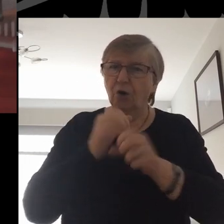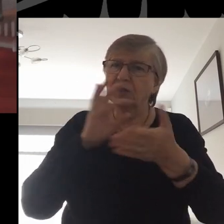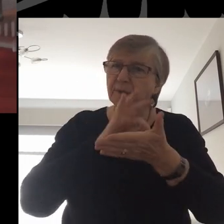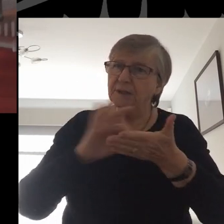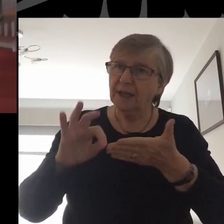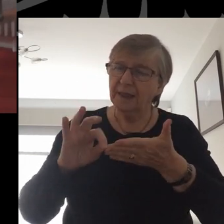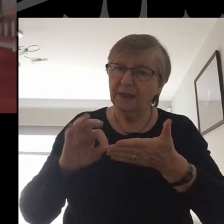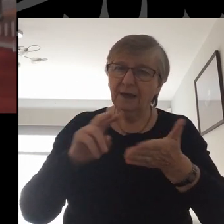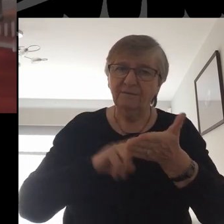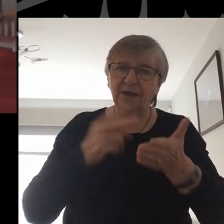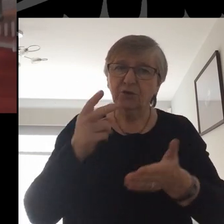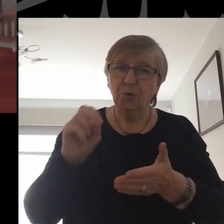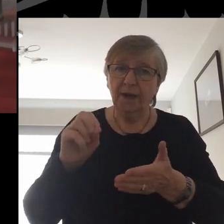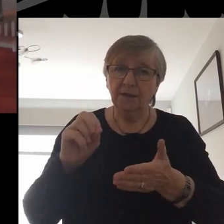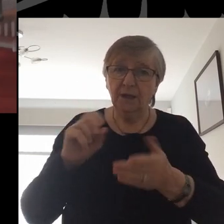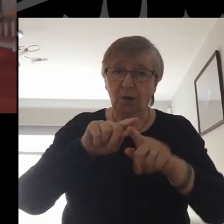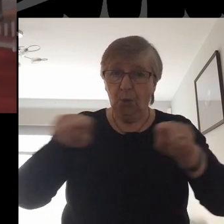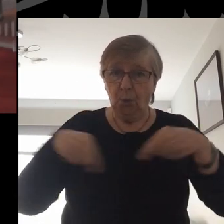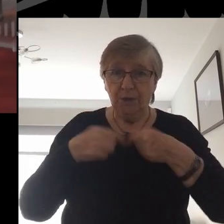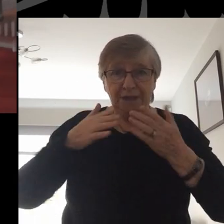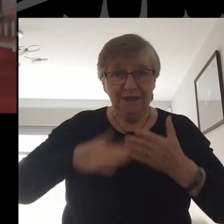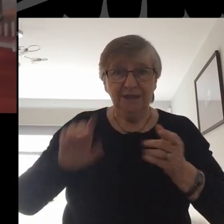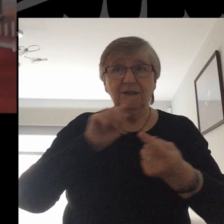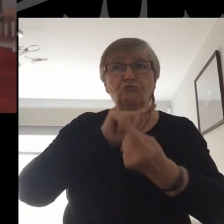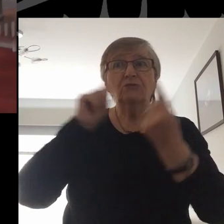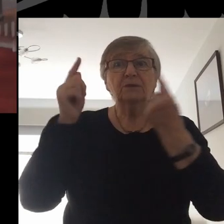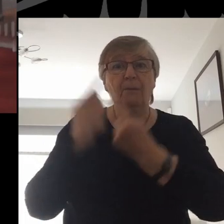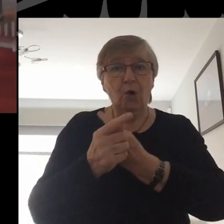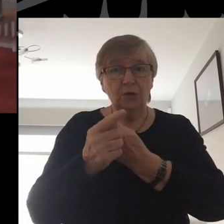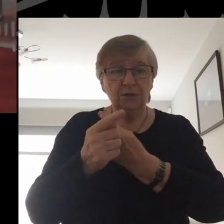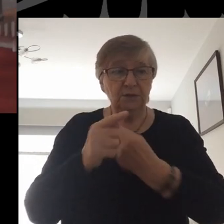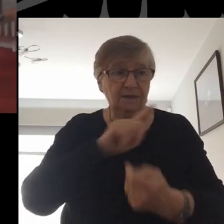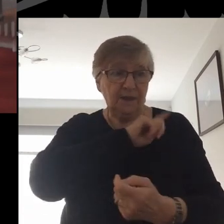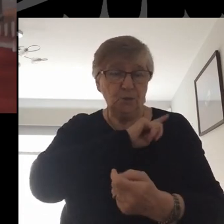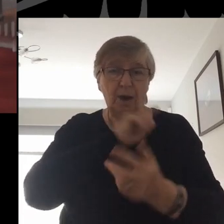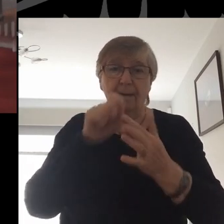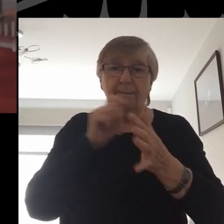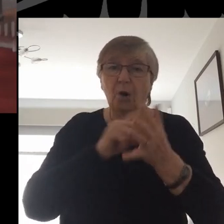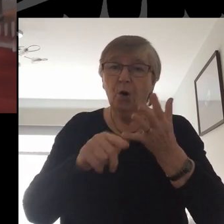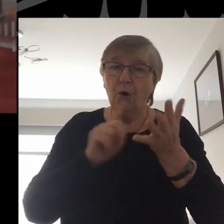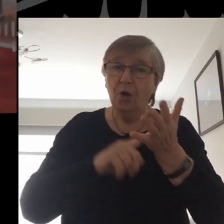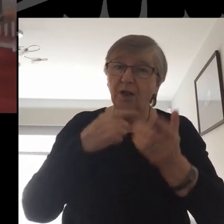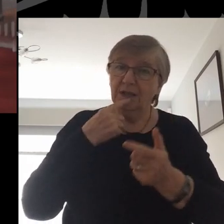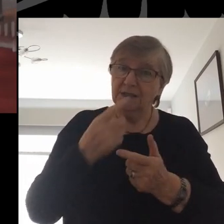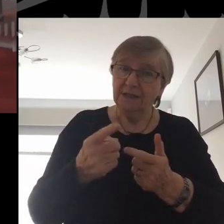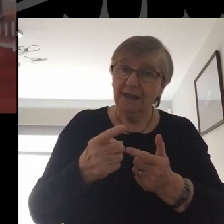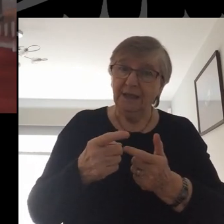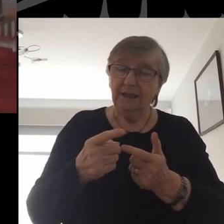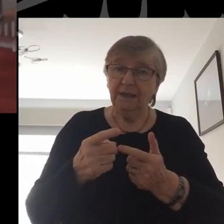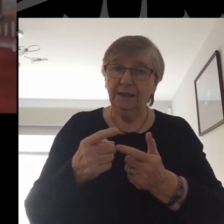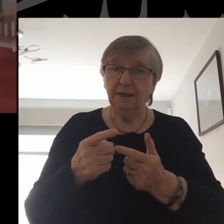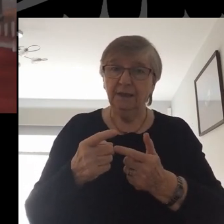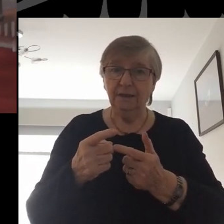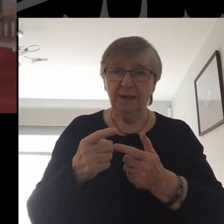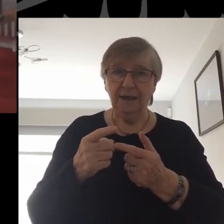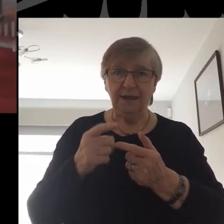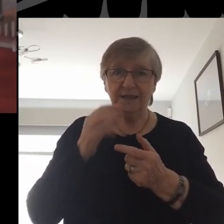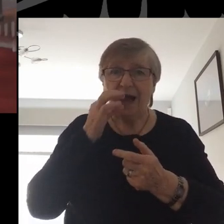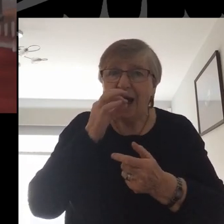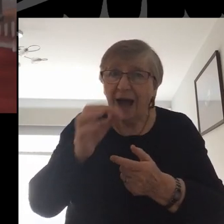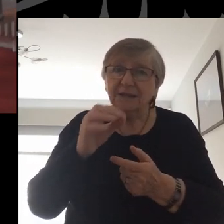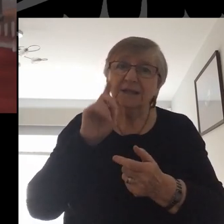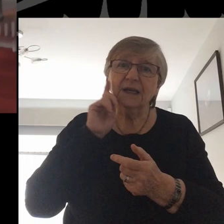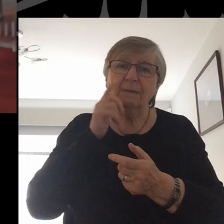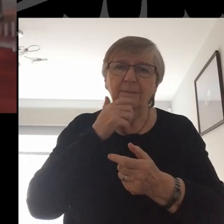verse 20, that there's a response that's called for, which is why Paul is saying, as an ambassador for Christ, he's making his appeal